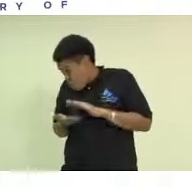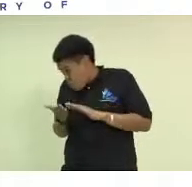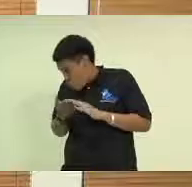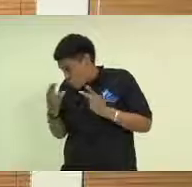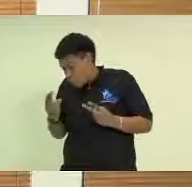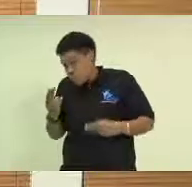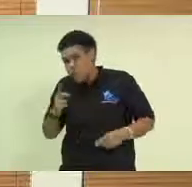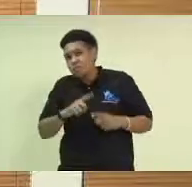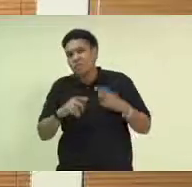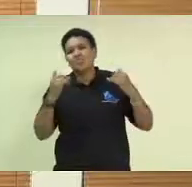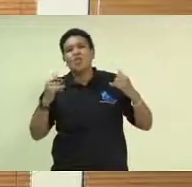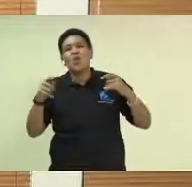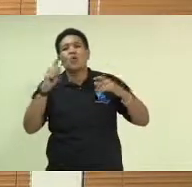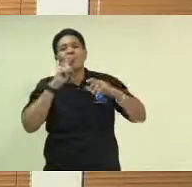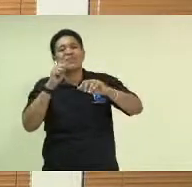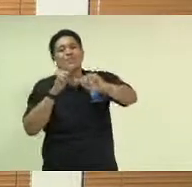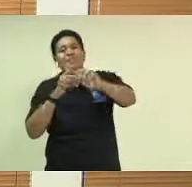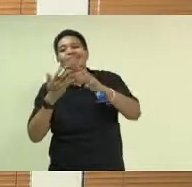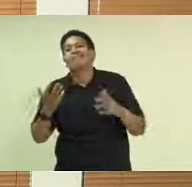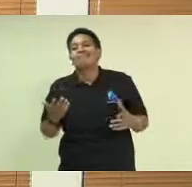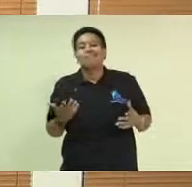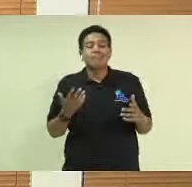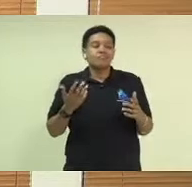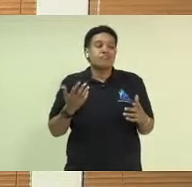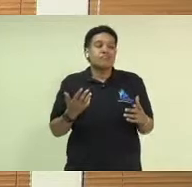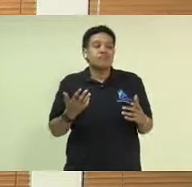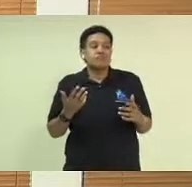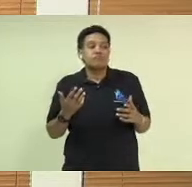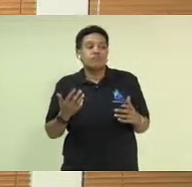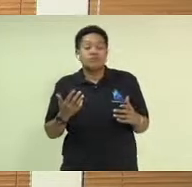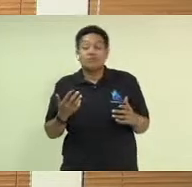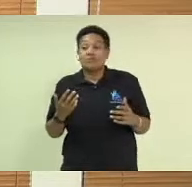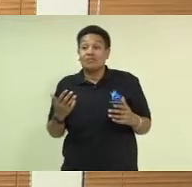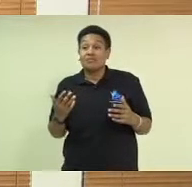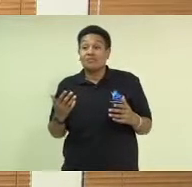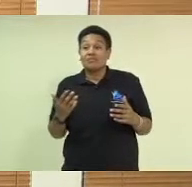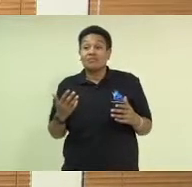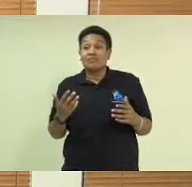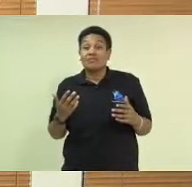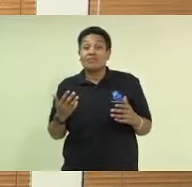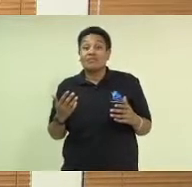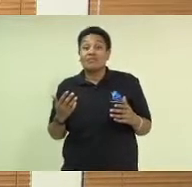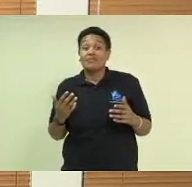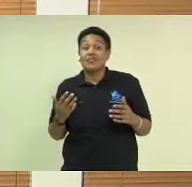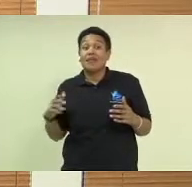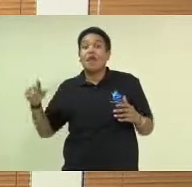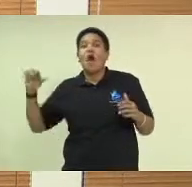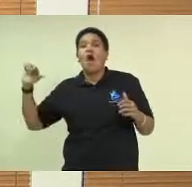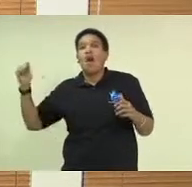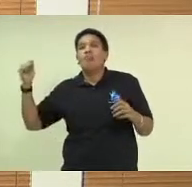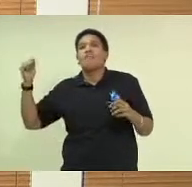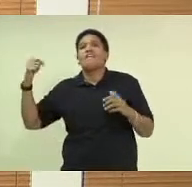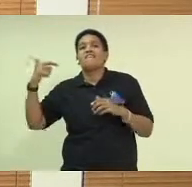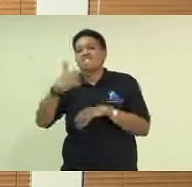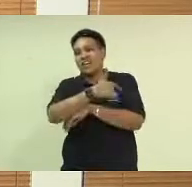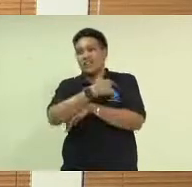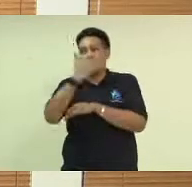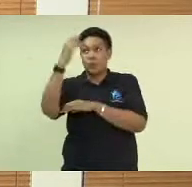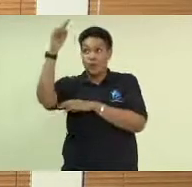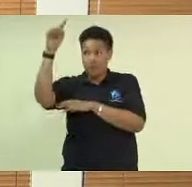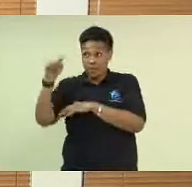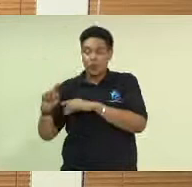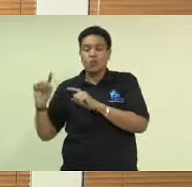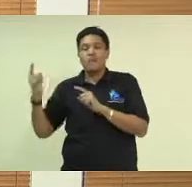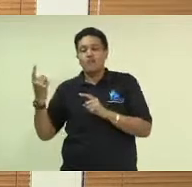But they are behind others that have had concrete decisions taken, and we await the arrival of